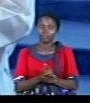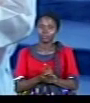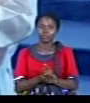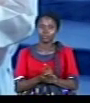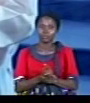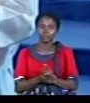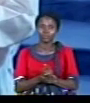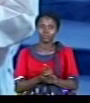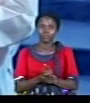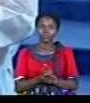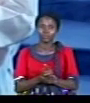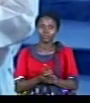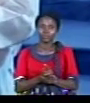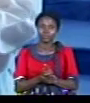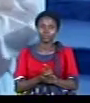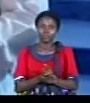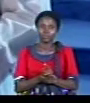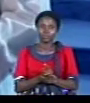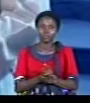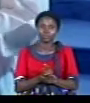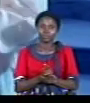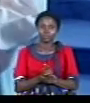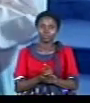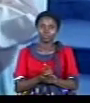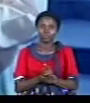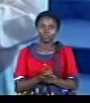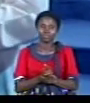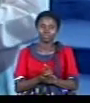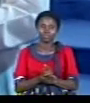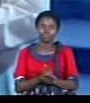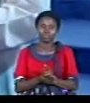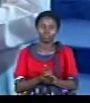was healed from the fracture of the scapula